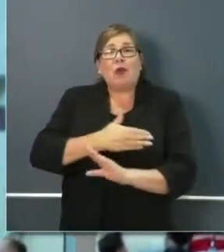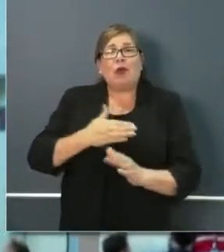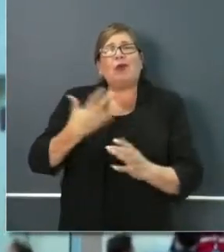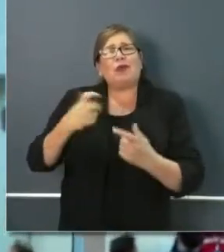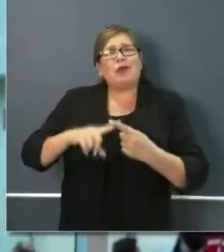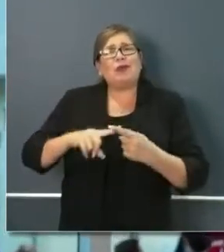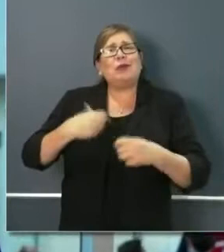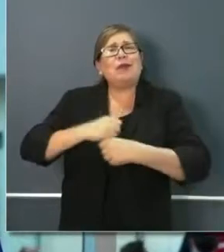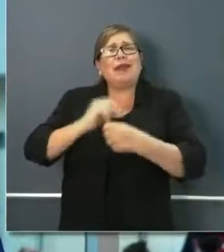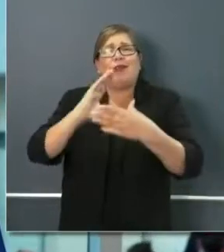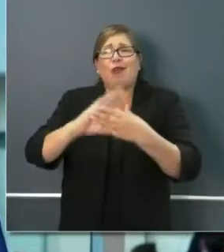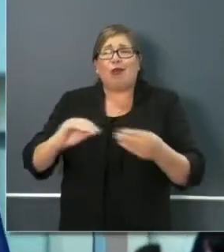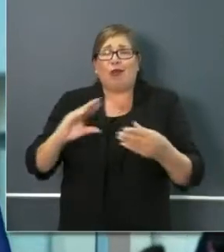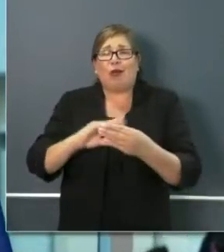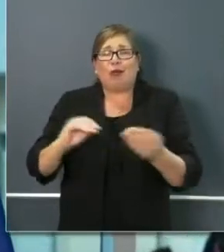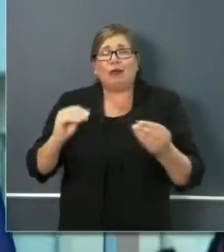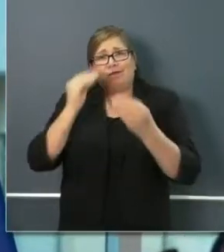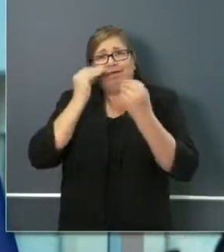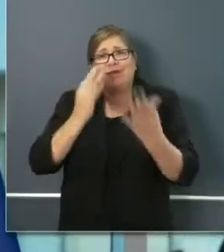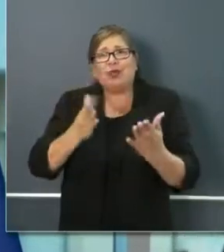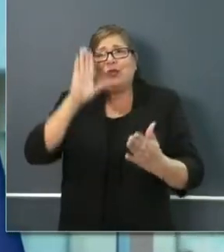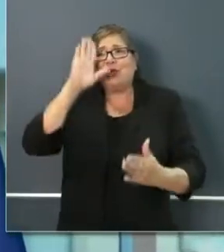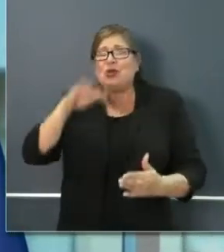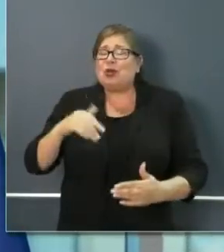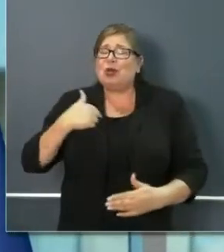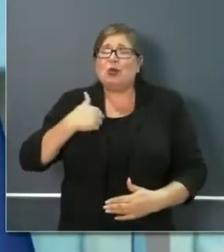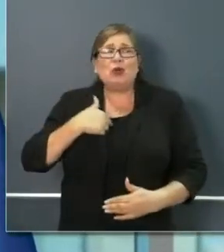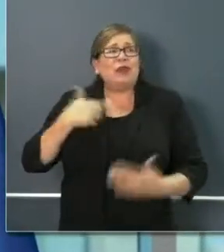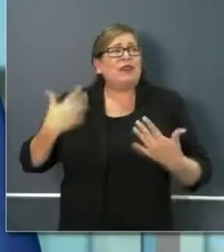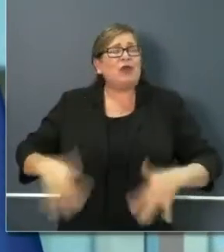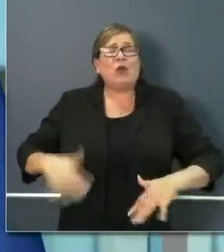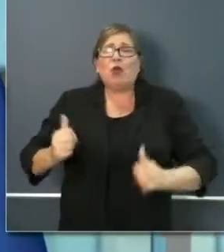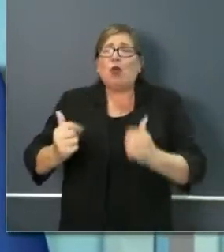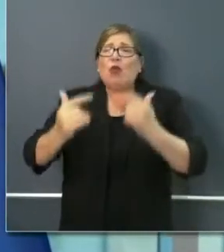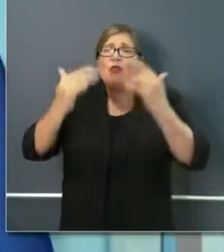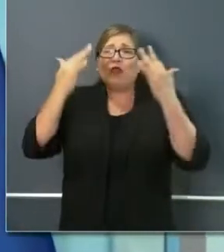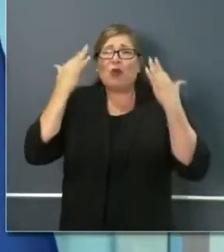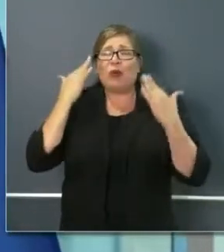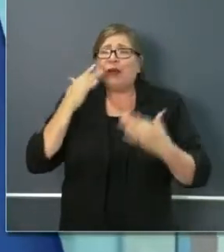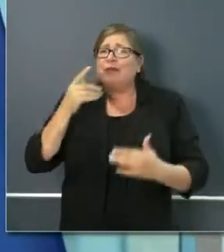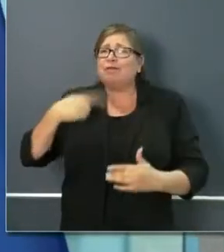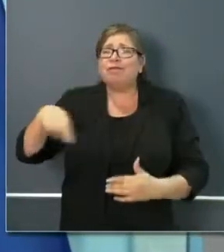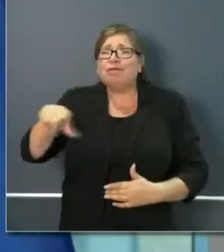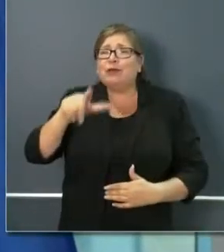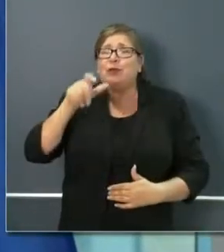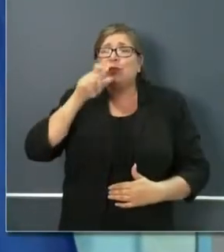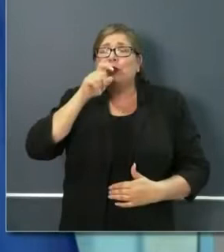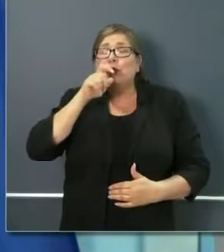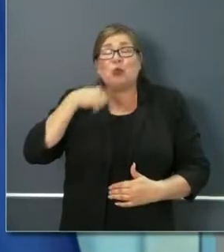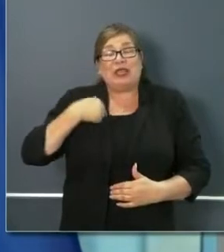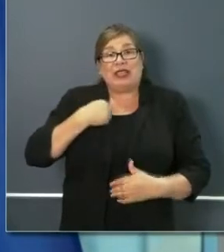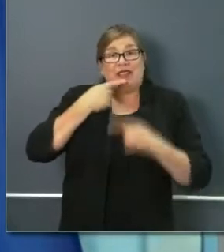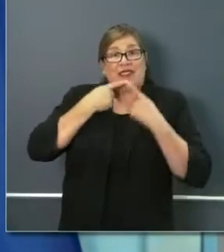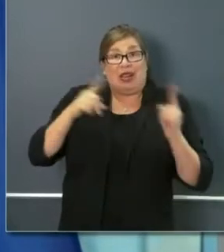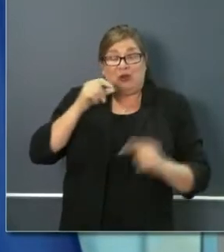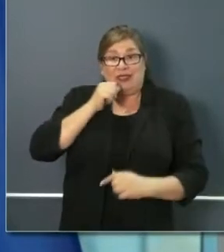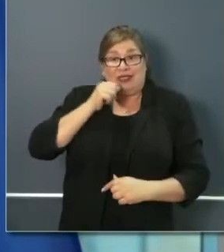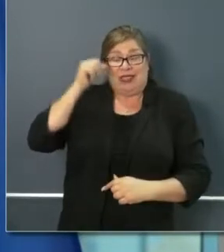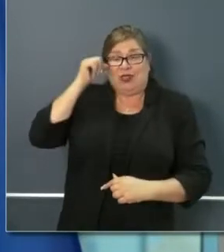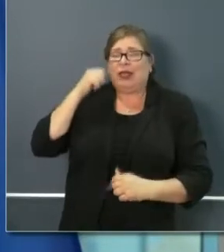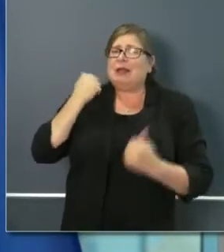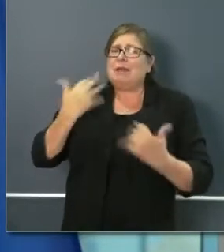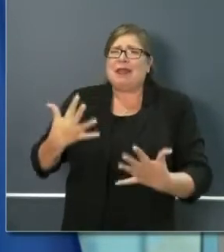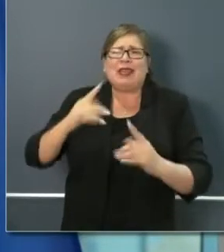been overwhelmed by the generosity of spirit, the number of applications that came in from an announcement we had less